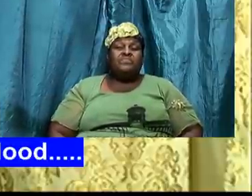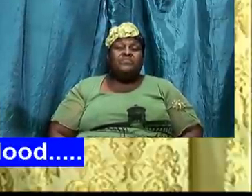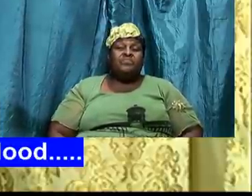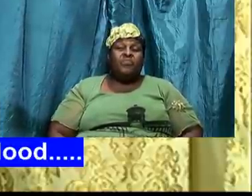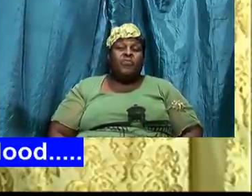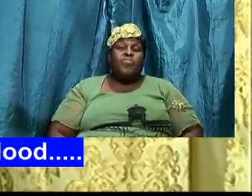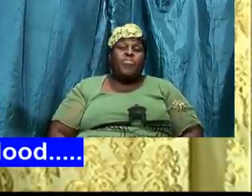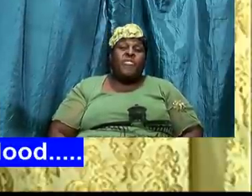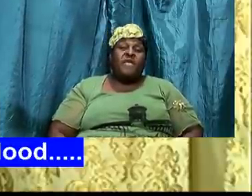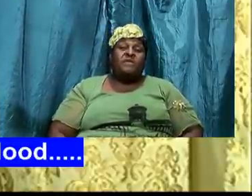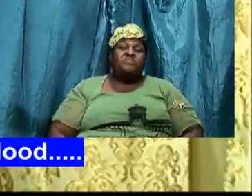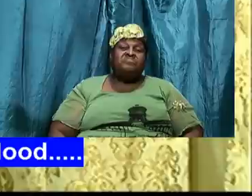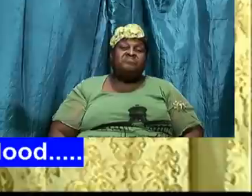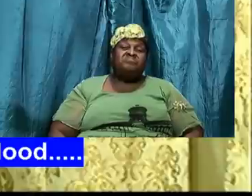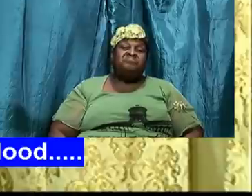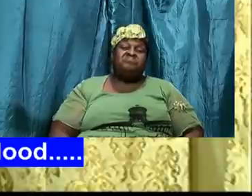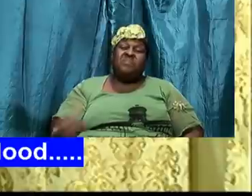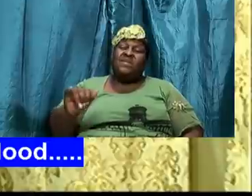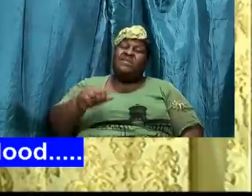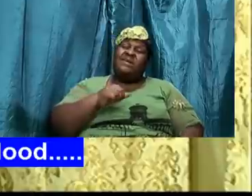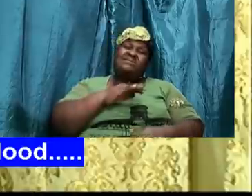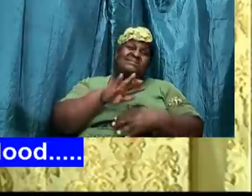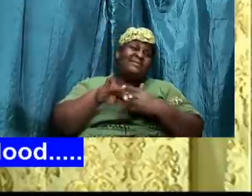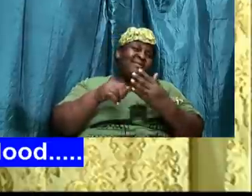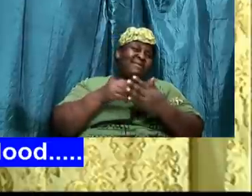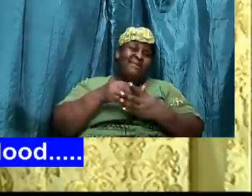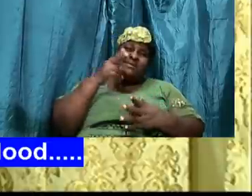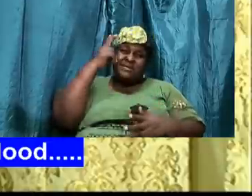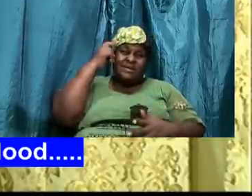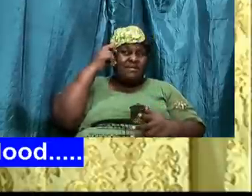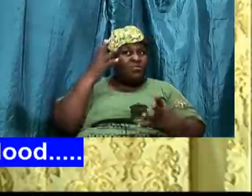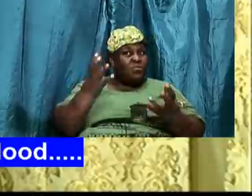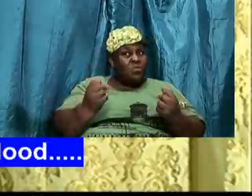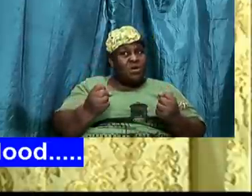That is all he's aiming. If him can get you for backslide.